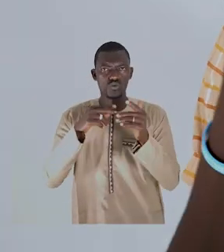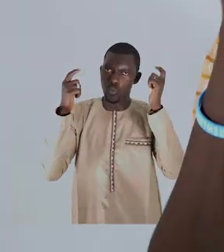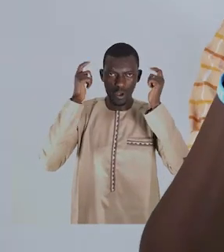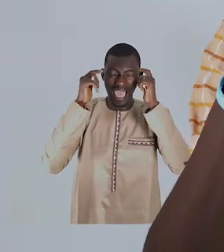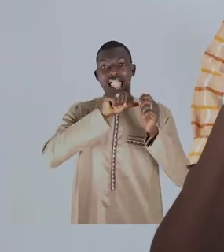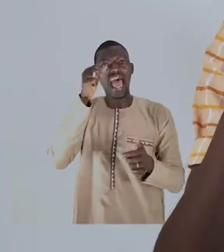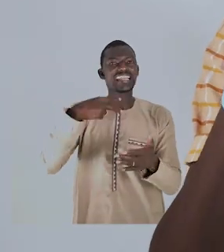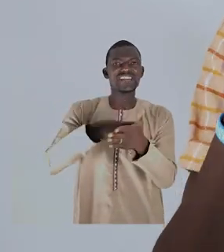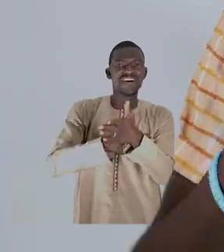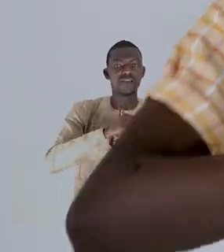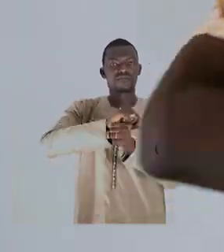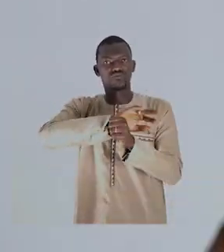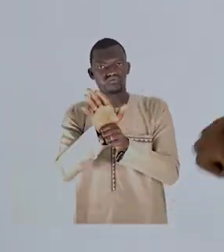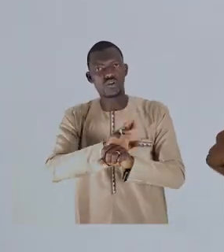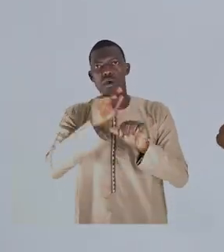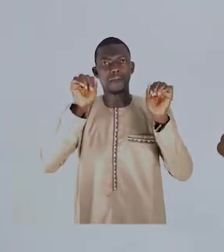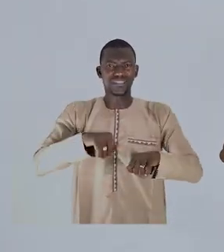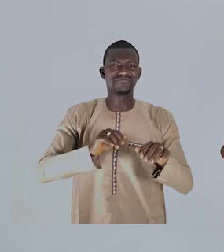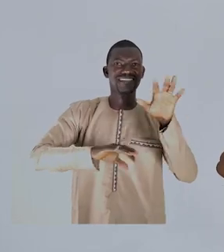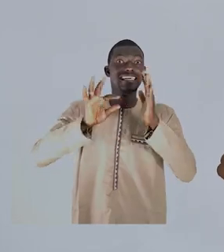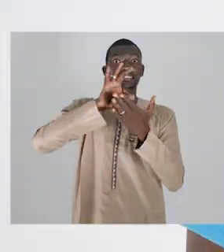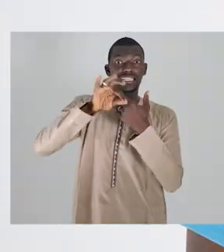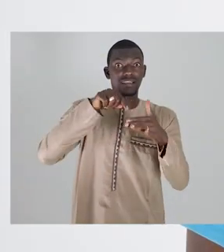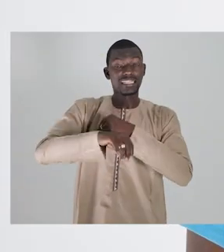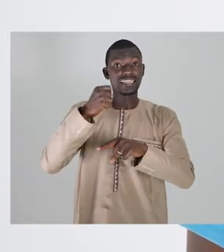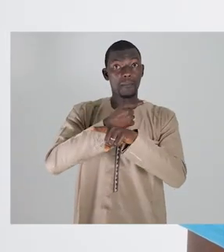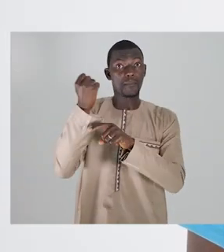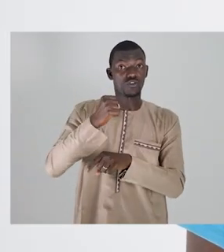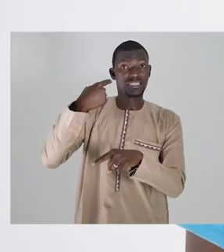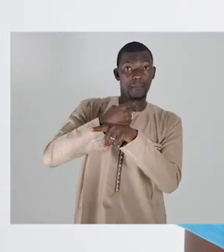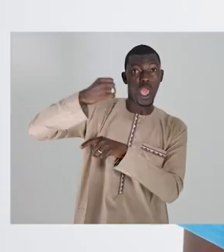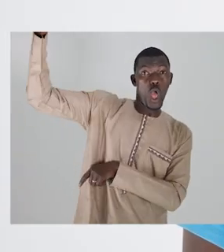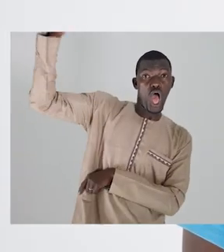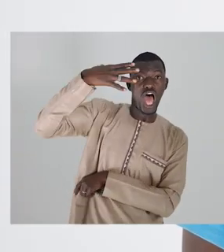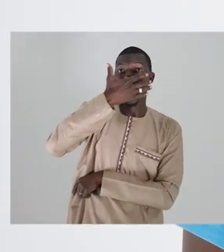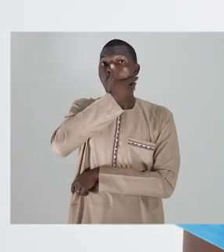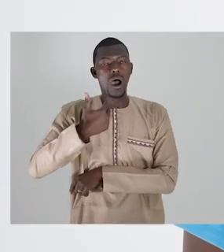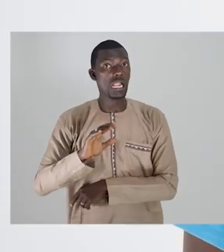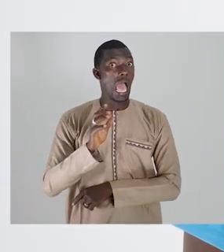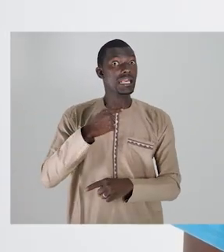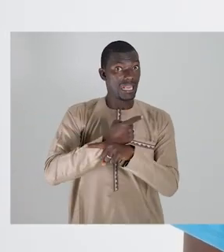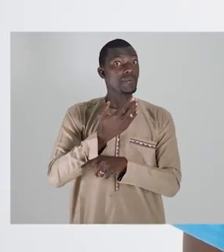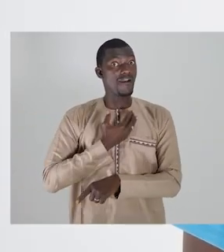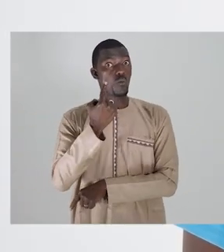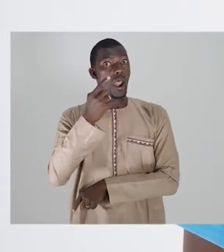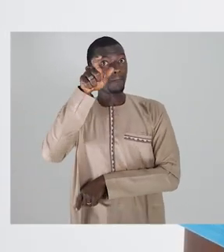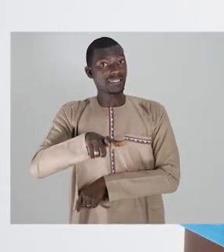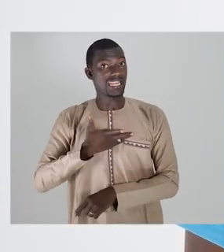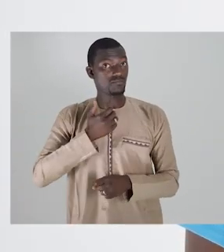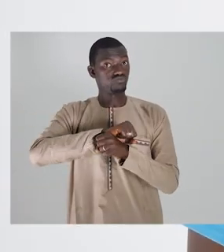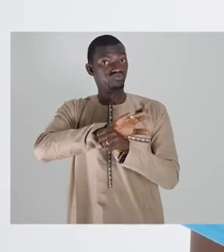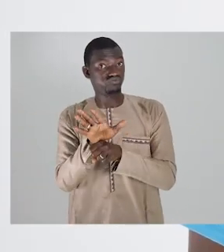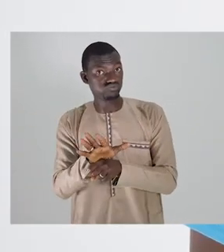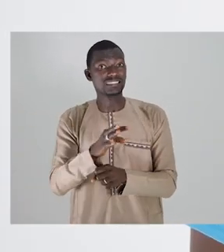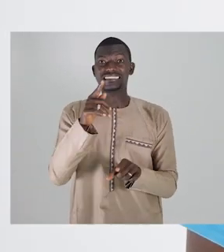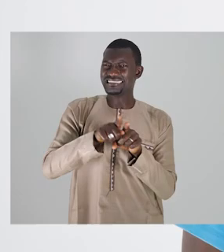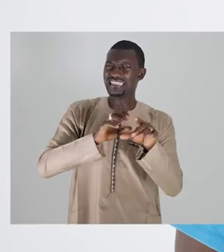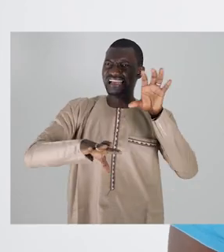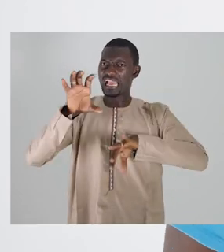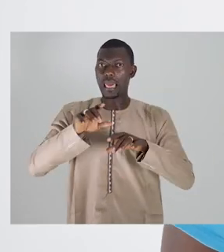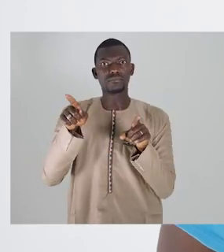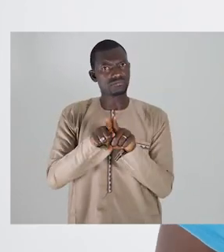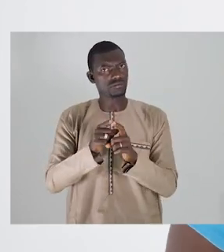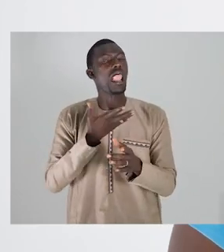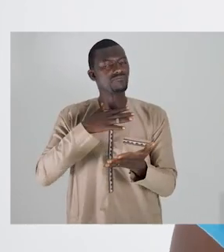ak sama masque yi rek parce que li mën na ma aar ci jangoro bi masque yi ngay tak ci sa xar kanam gi ni dinañ don am jëriñ su andon ak